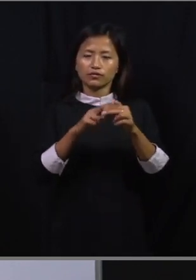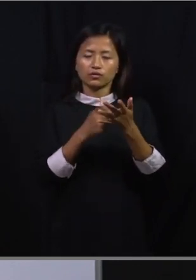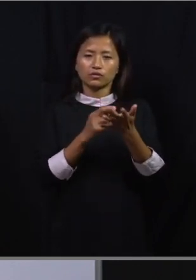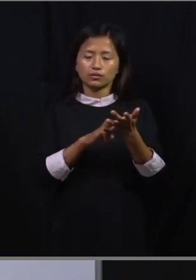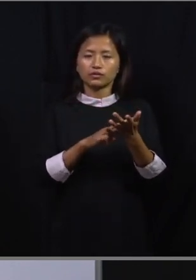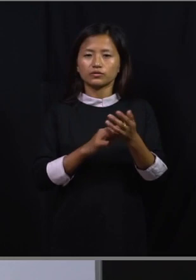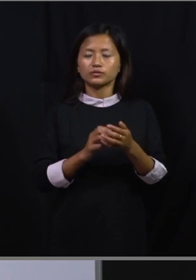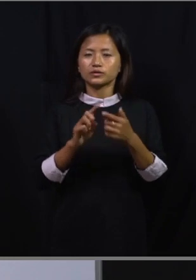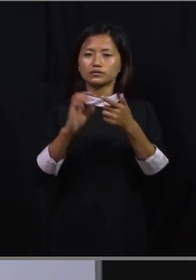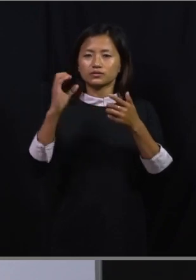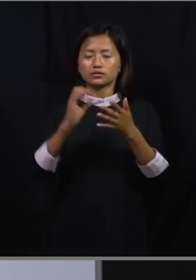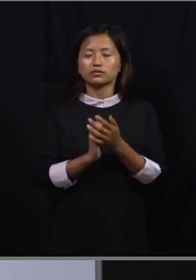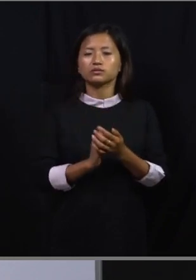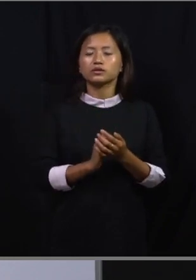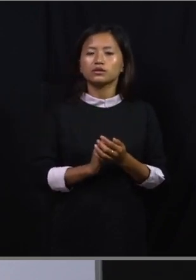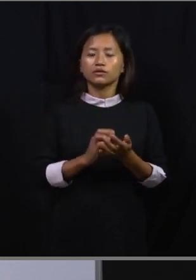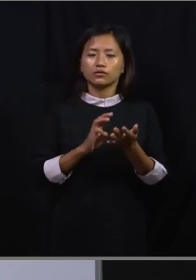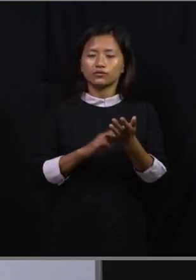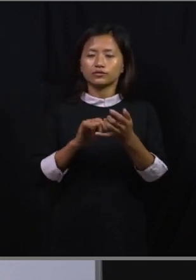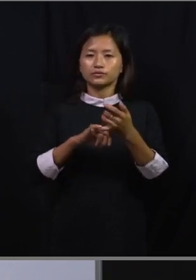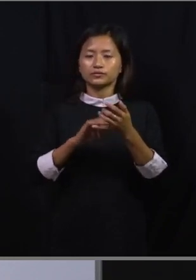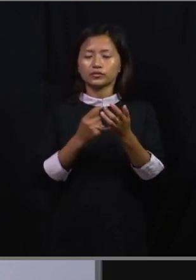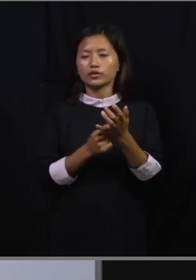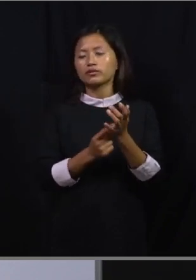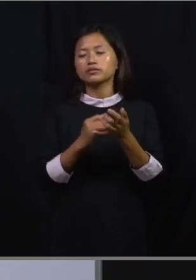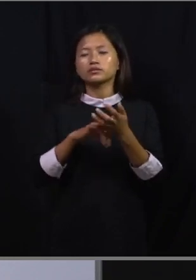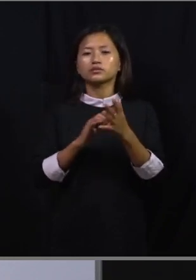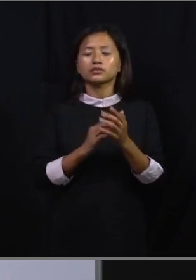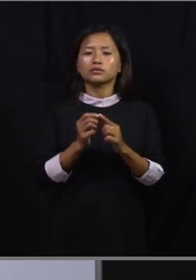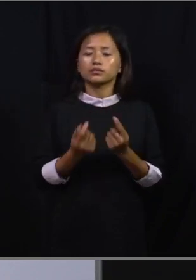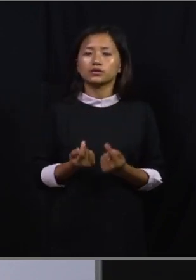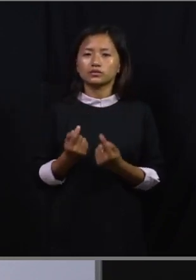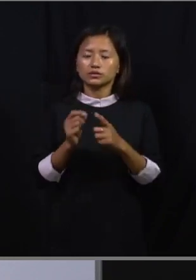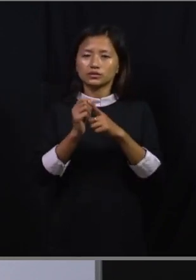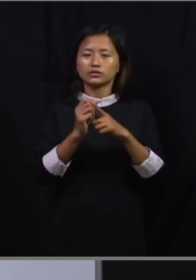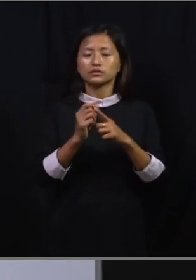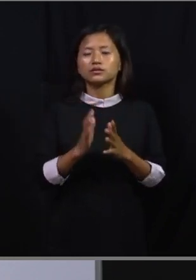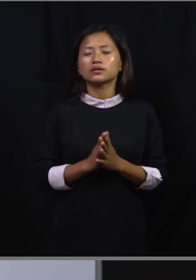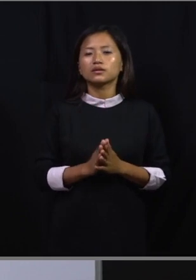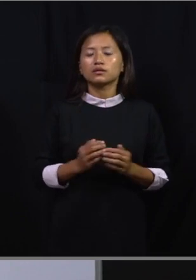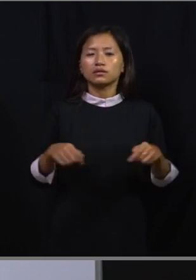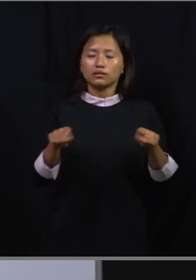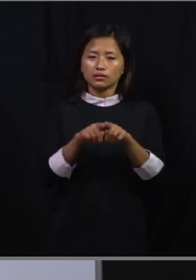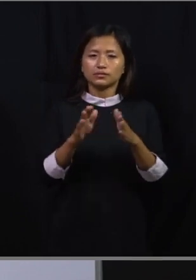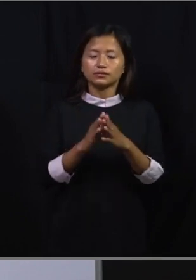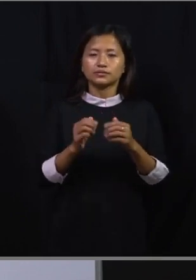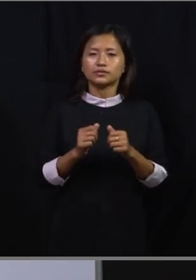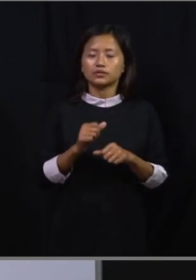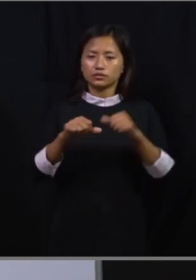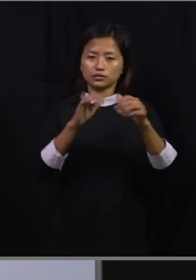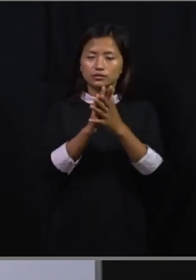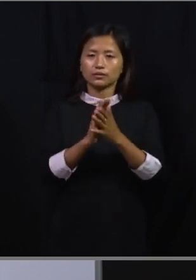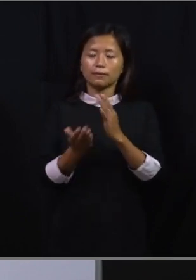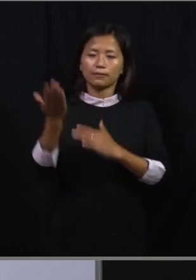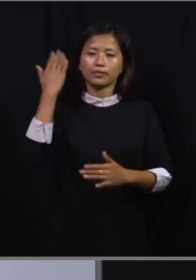of Russia, which was a very good economic policy, and under his presidency, the economy of the Russia